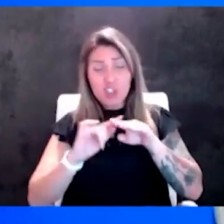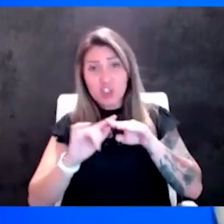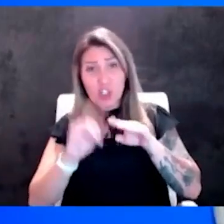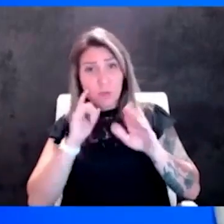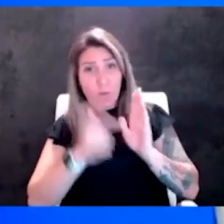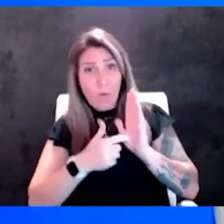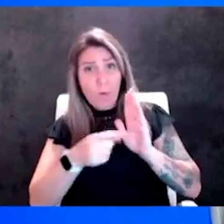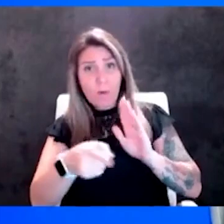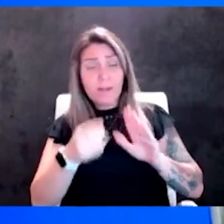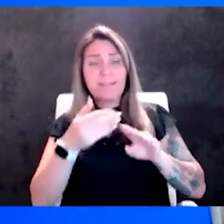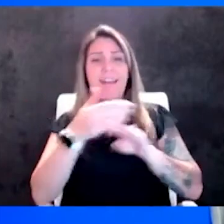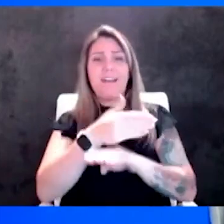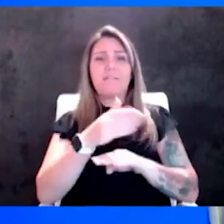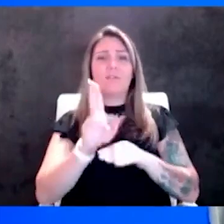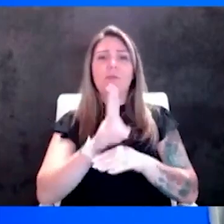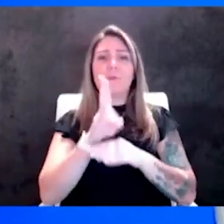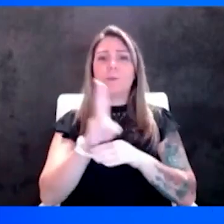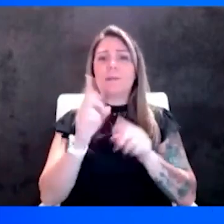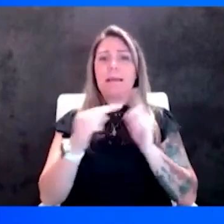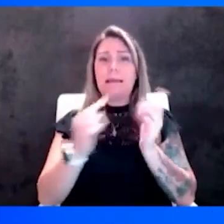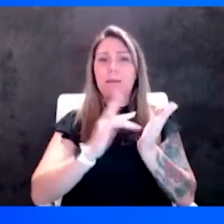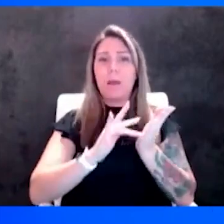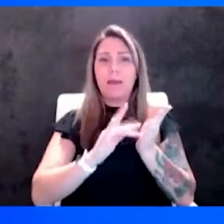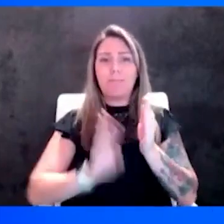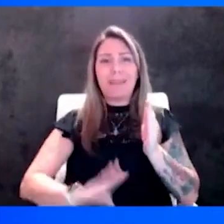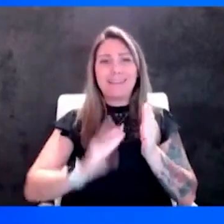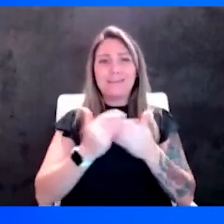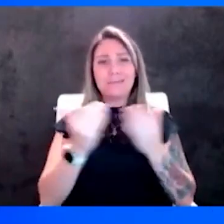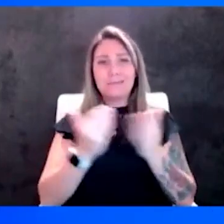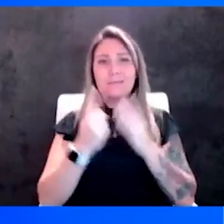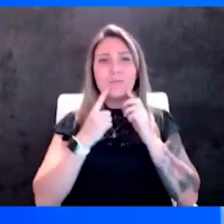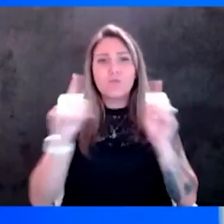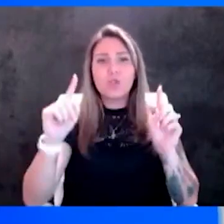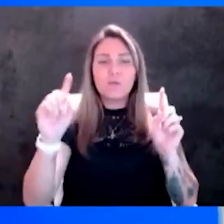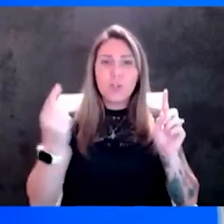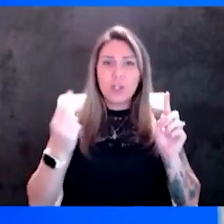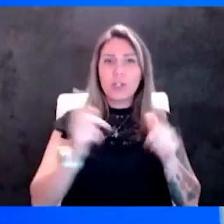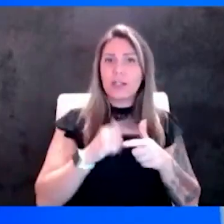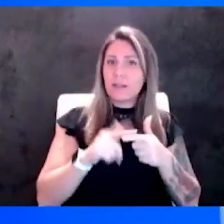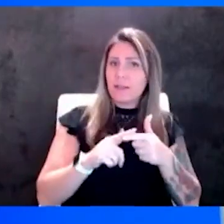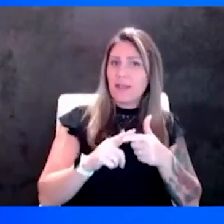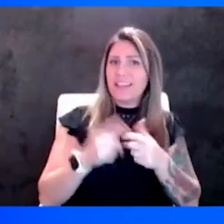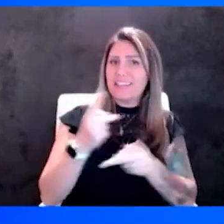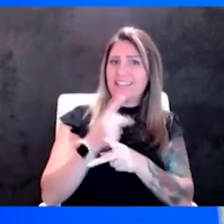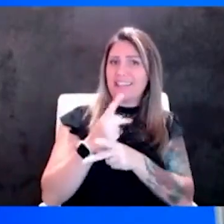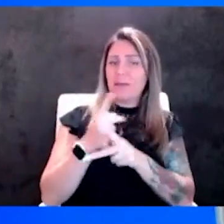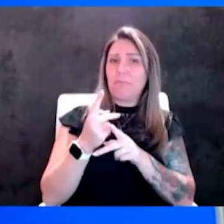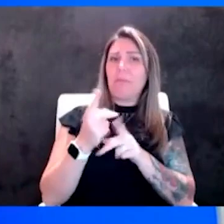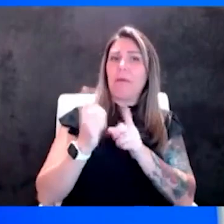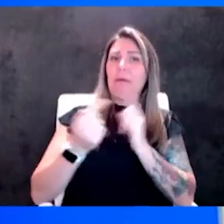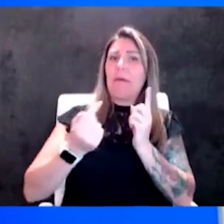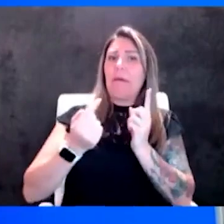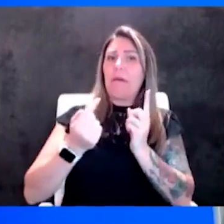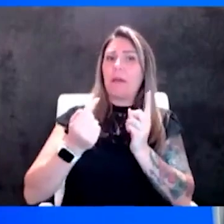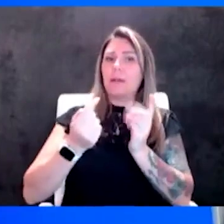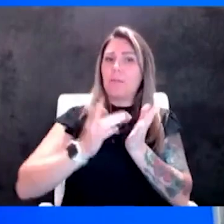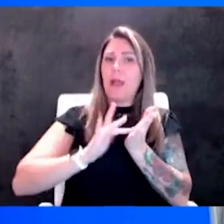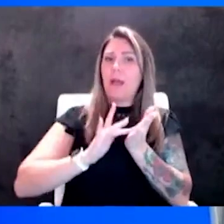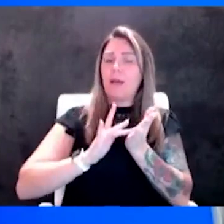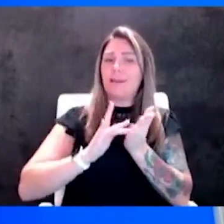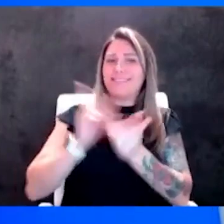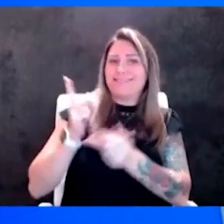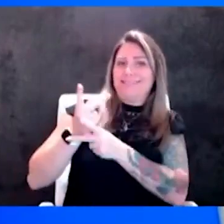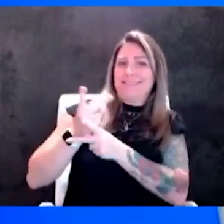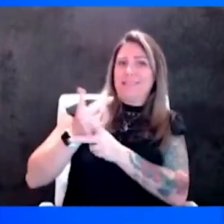antibiotics. Do the basic things that work first and keep the antibiotics in reserve for those cases where they're really